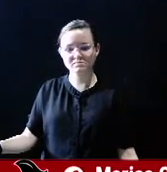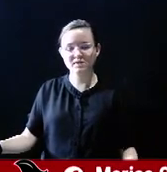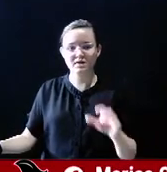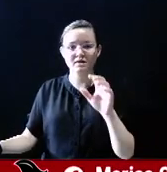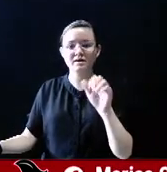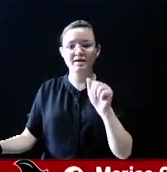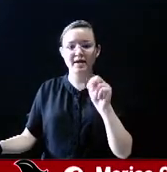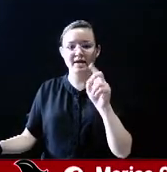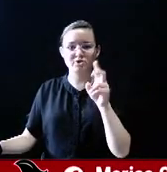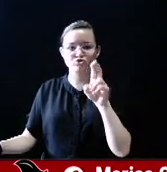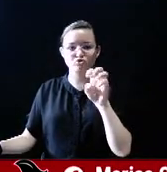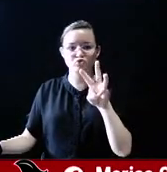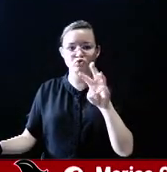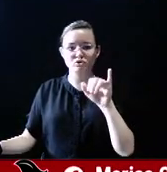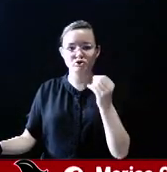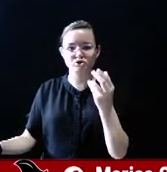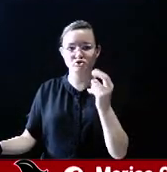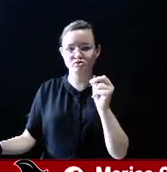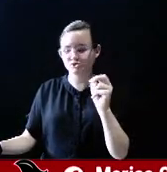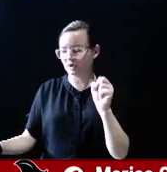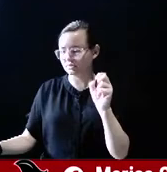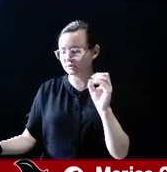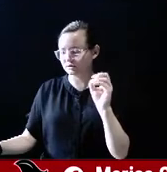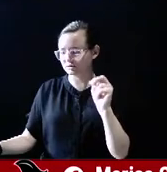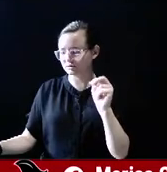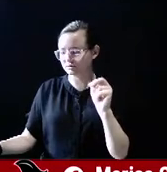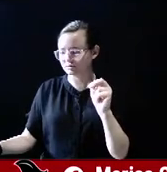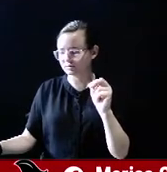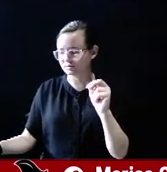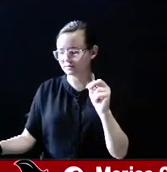Andrew Chase Johnson.